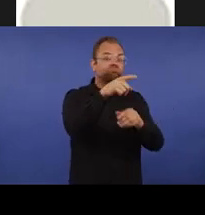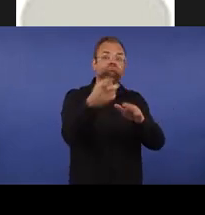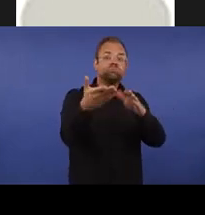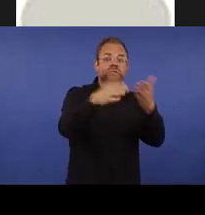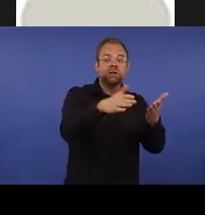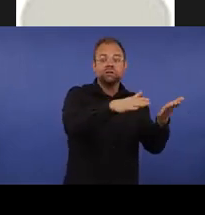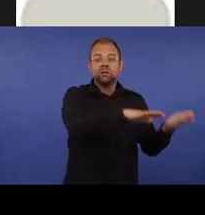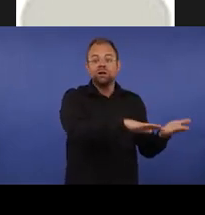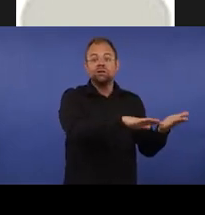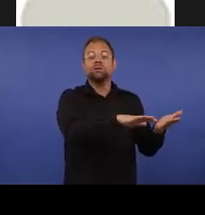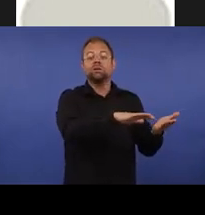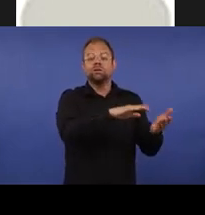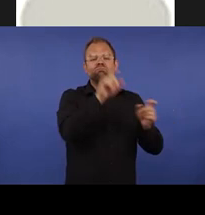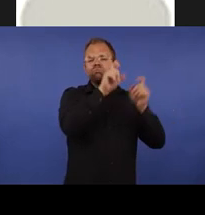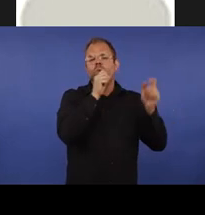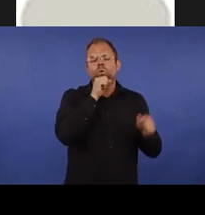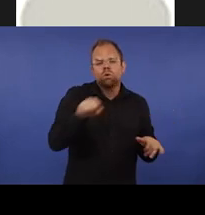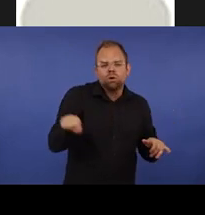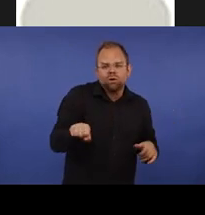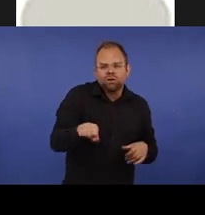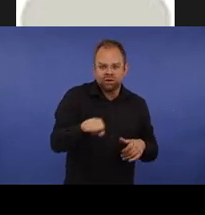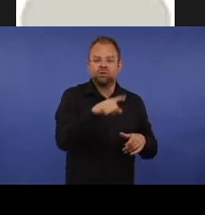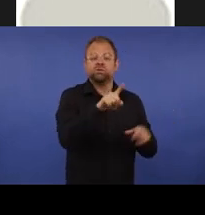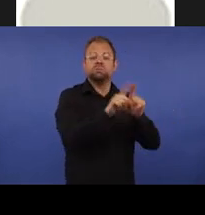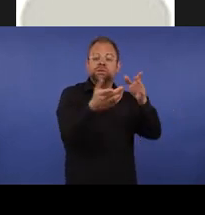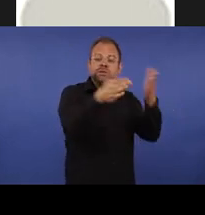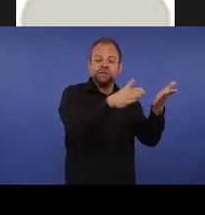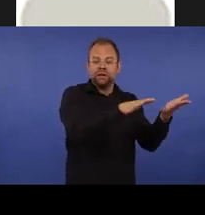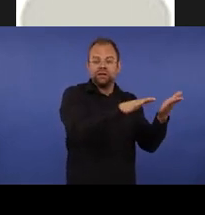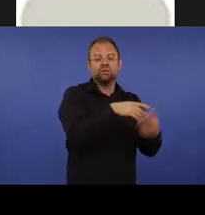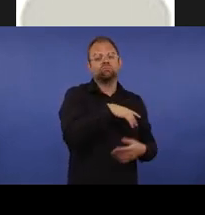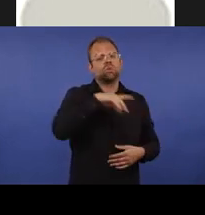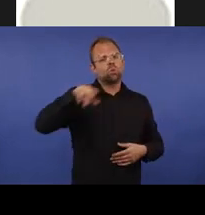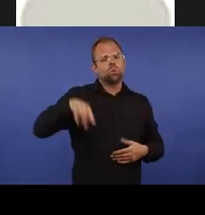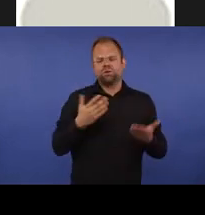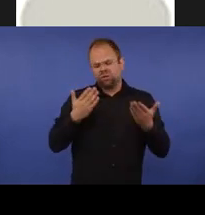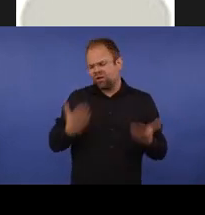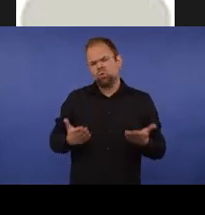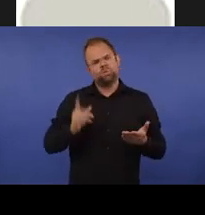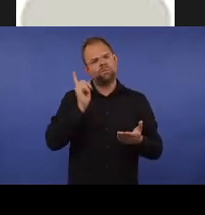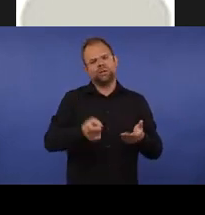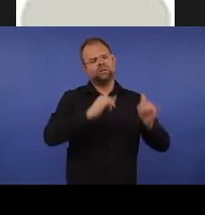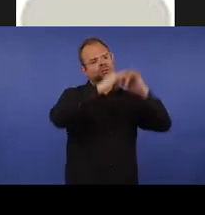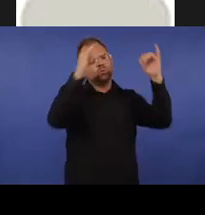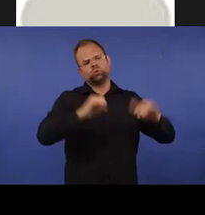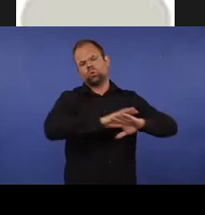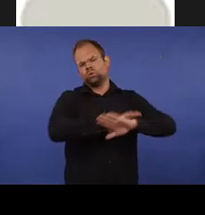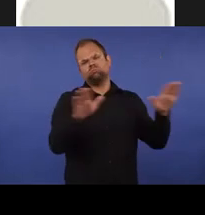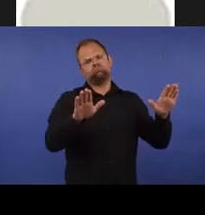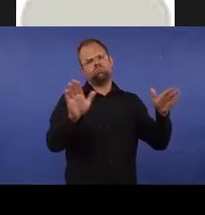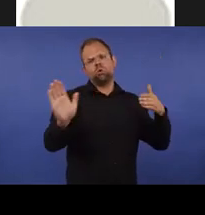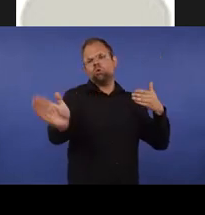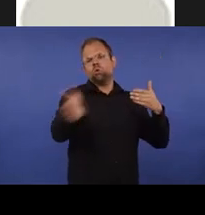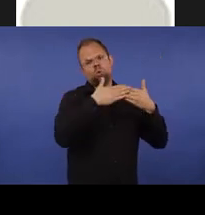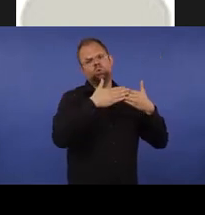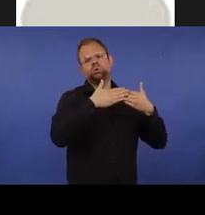longer. We've been asking for this for many years to the independent living movement, but it still hasn't happened.